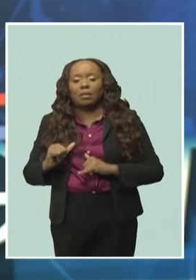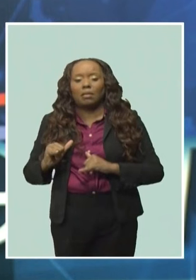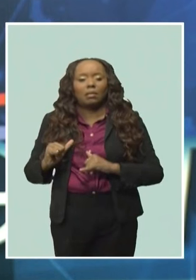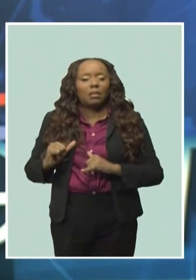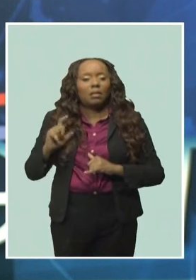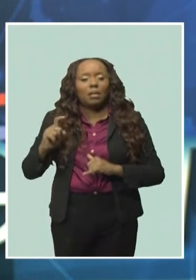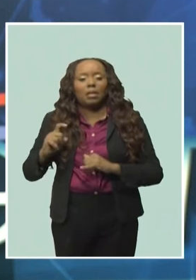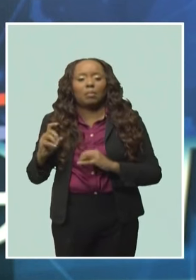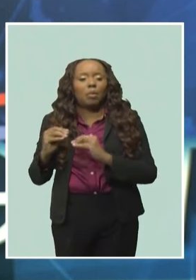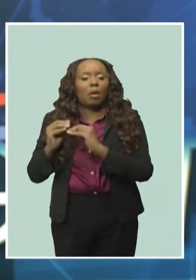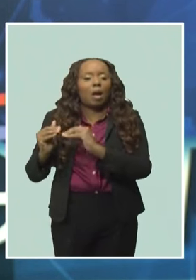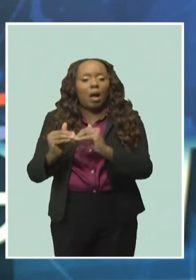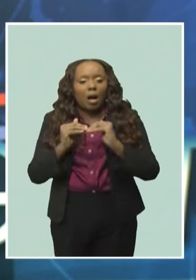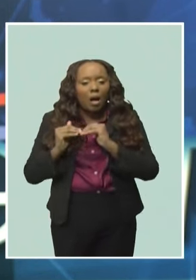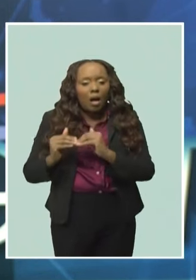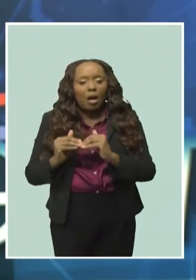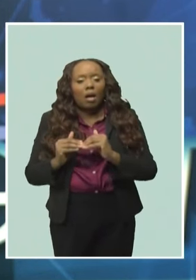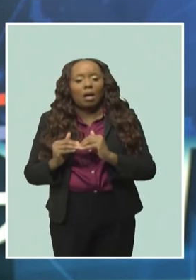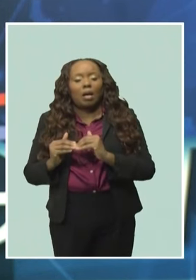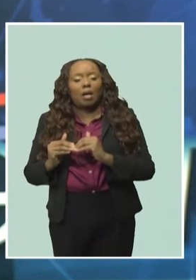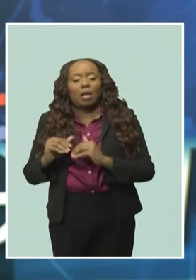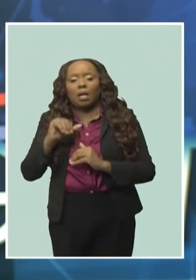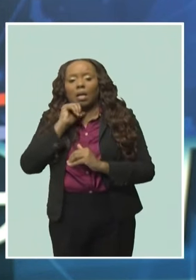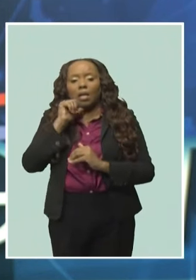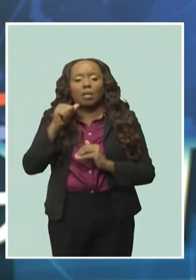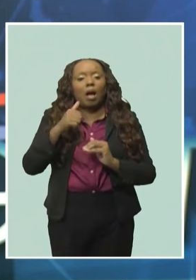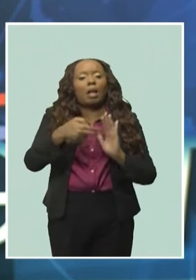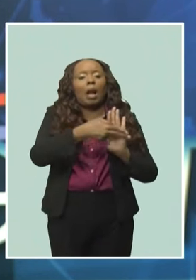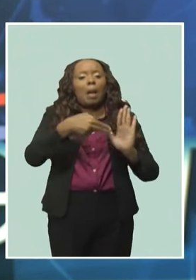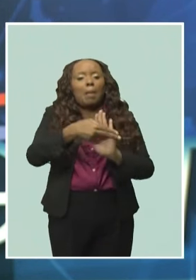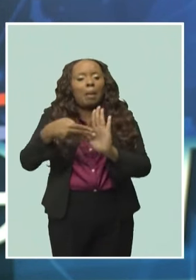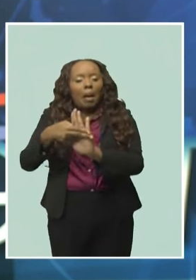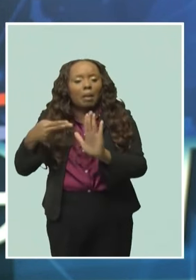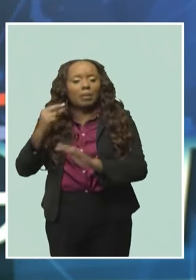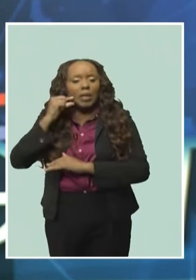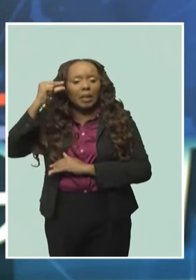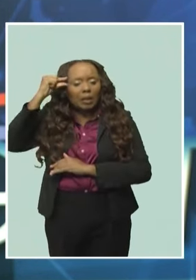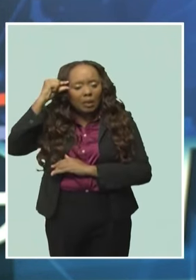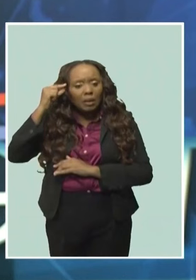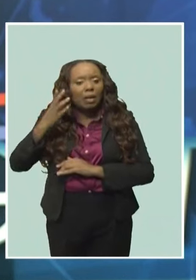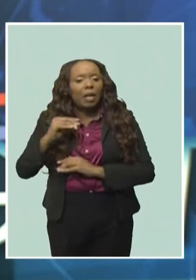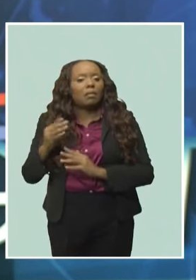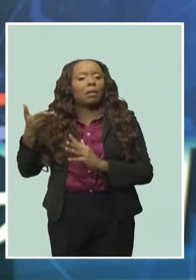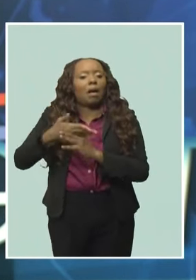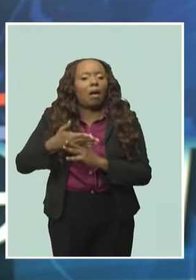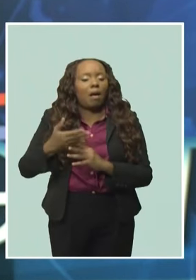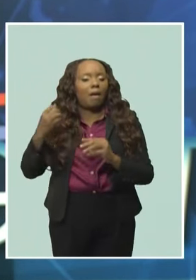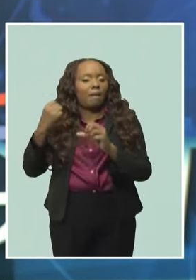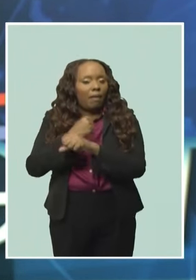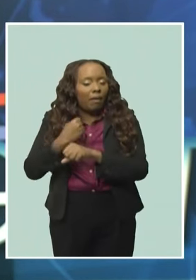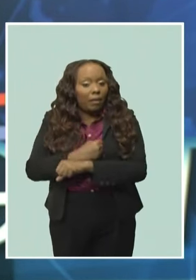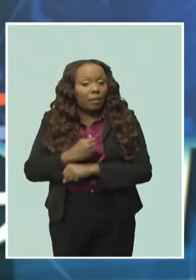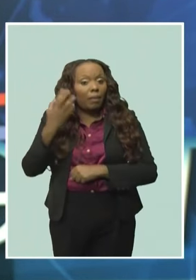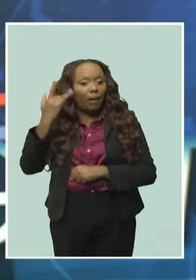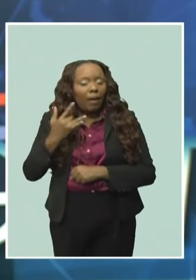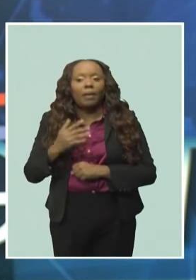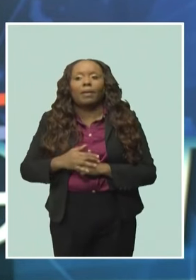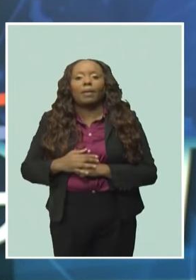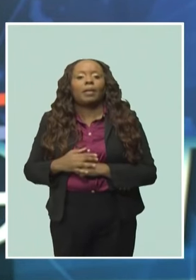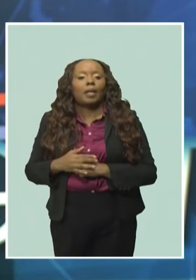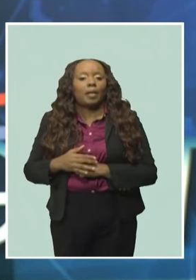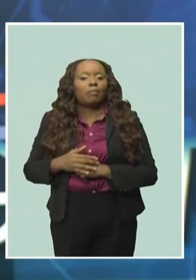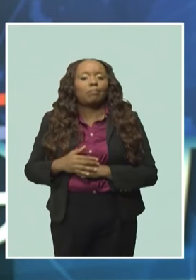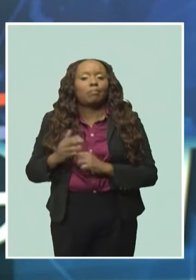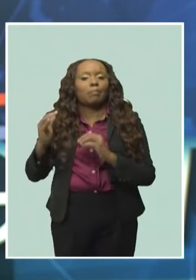equity, eradicating harmful gender stereotypes, and ending all forms of violence. While acknowledging the strides made